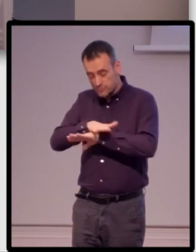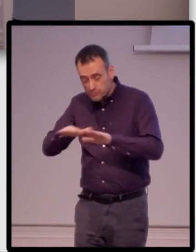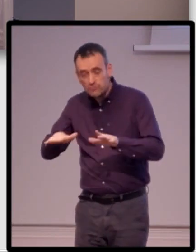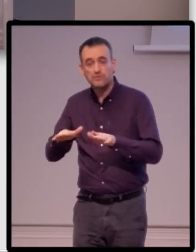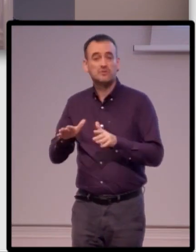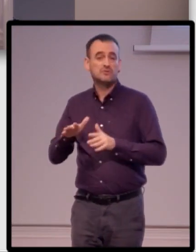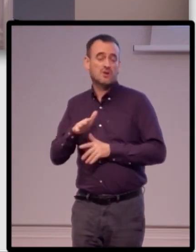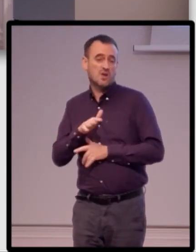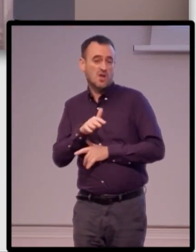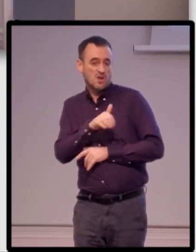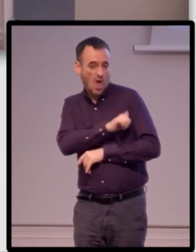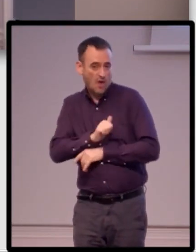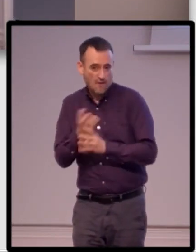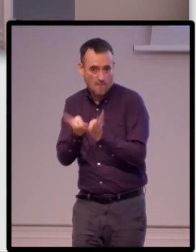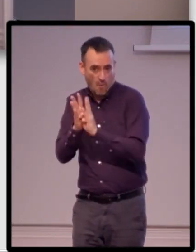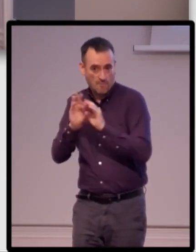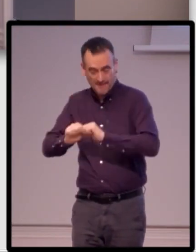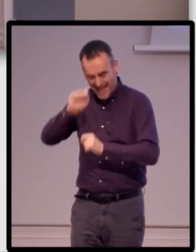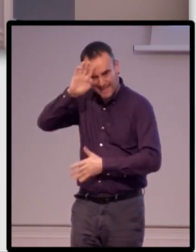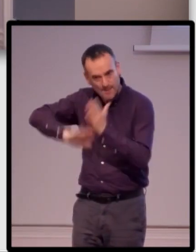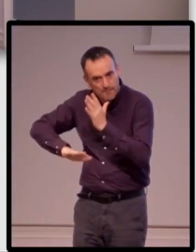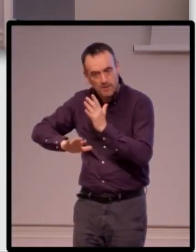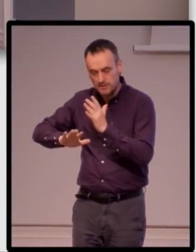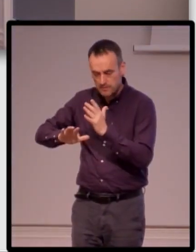they'd been building up on the job.